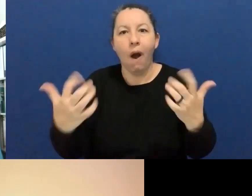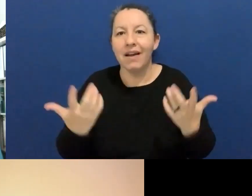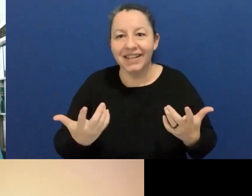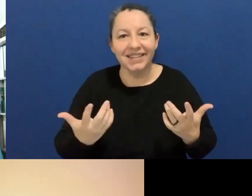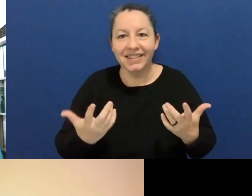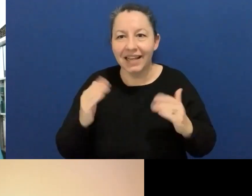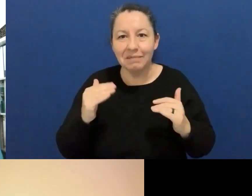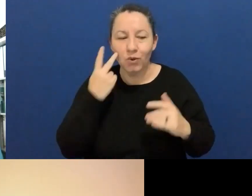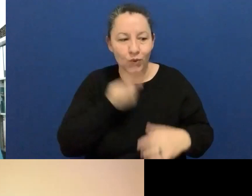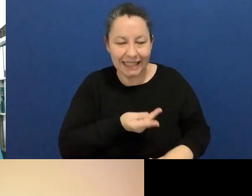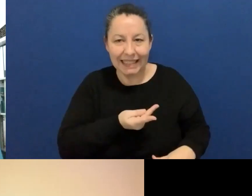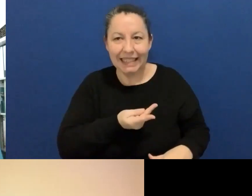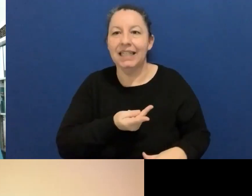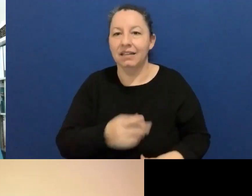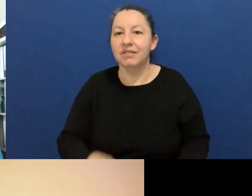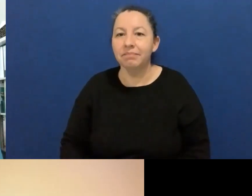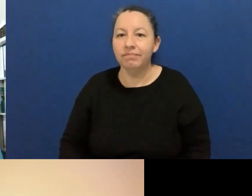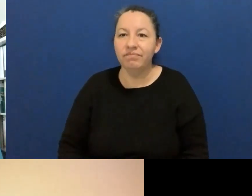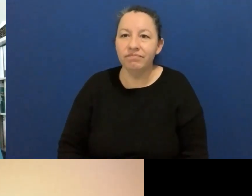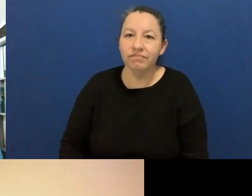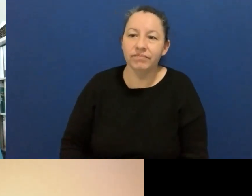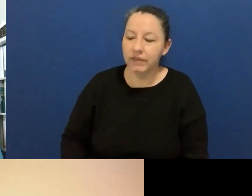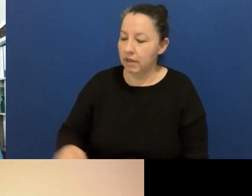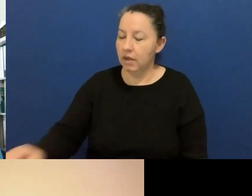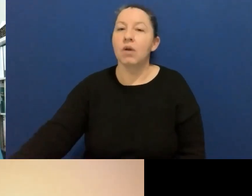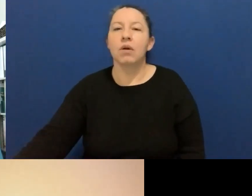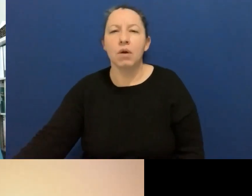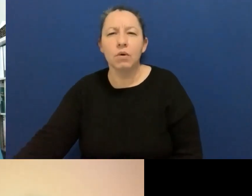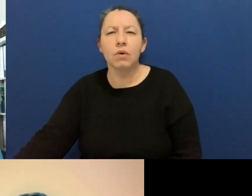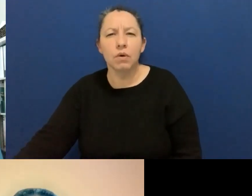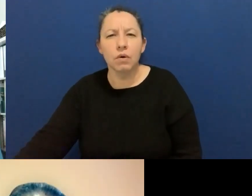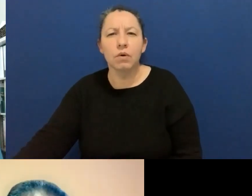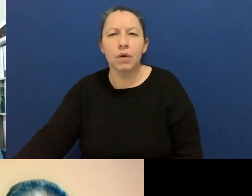spent time. Okay. And then